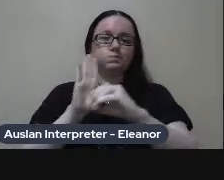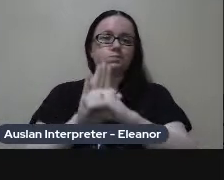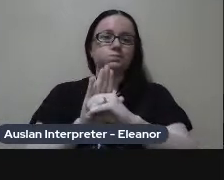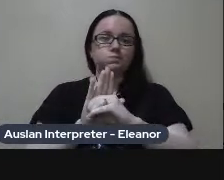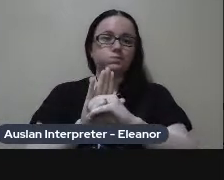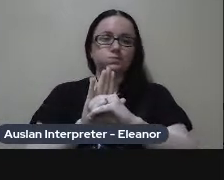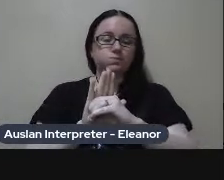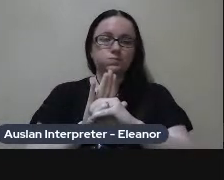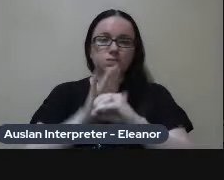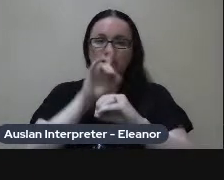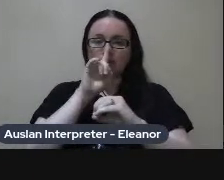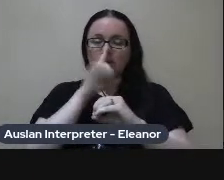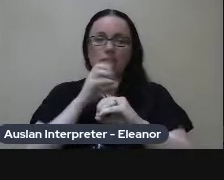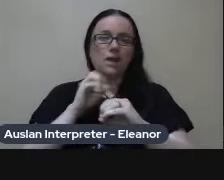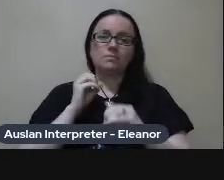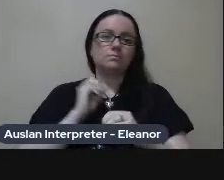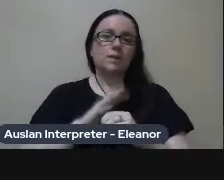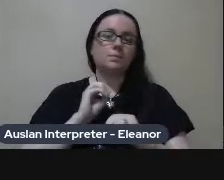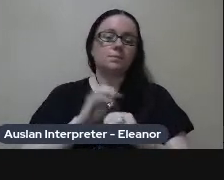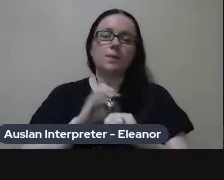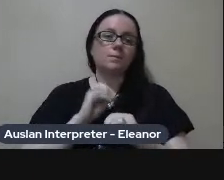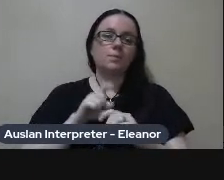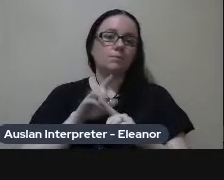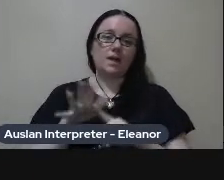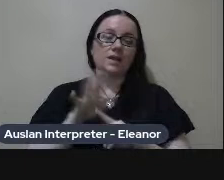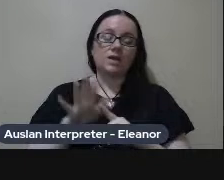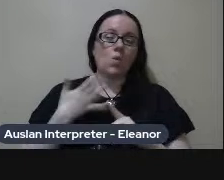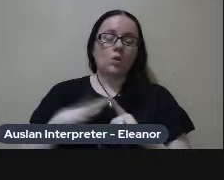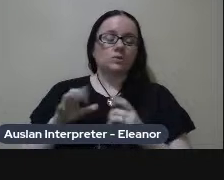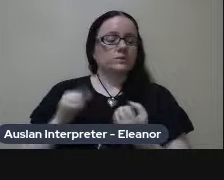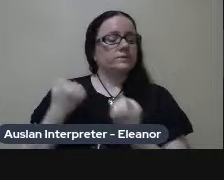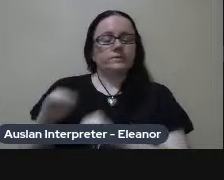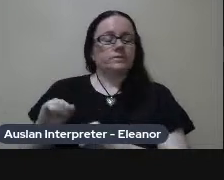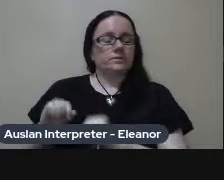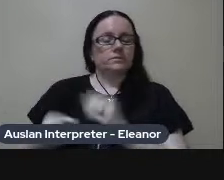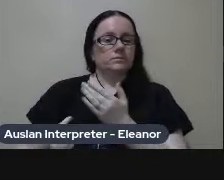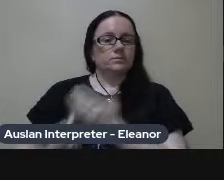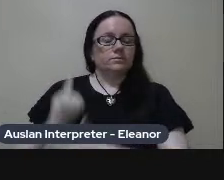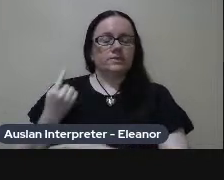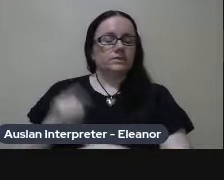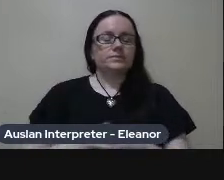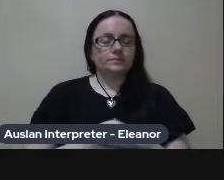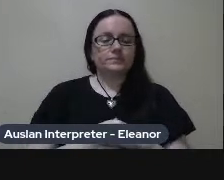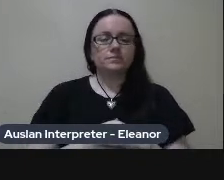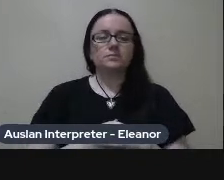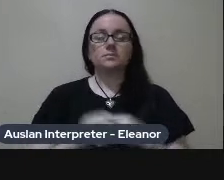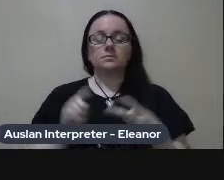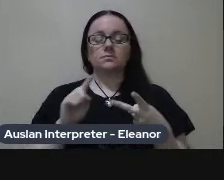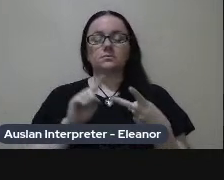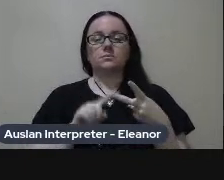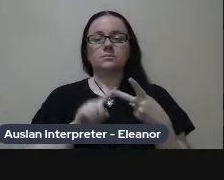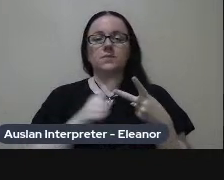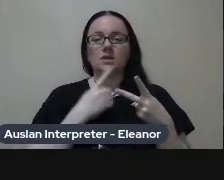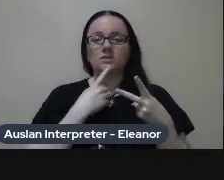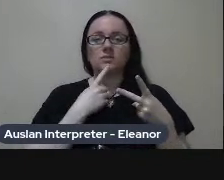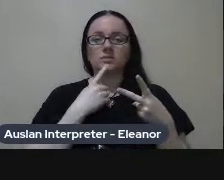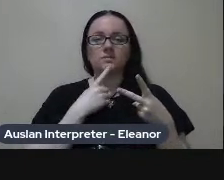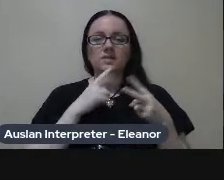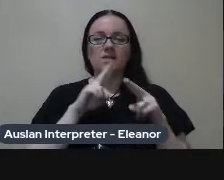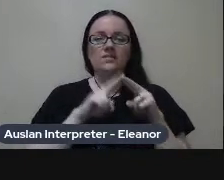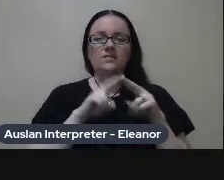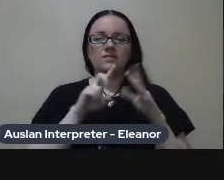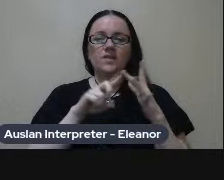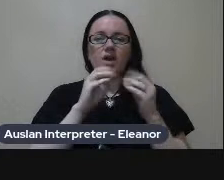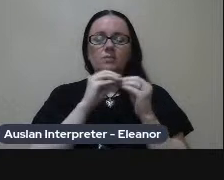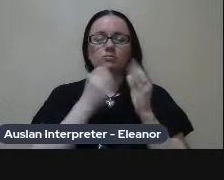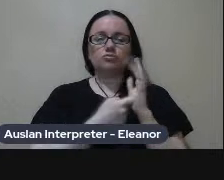circulation stops. And so that's what we're trying to avoid. The other type of clots are what we call fibrin clots.